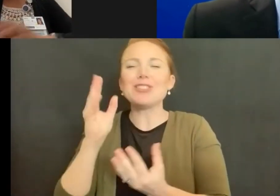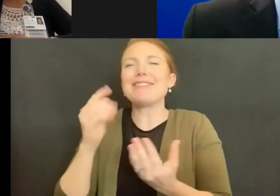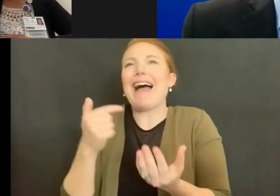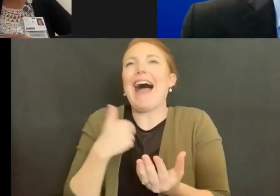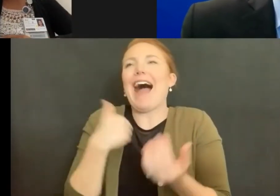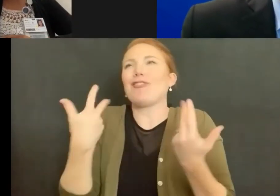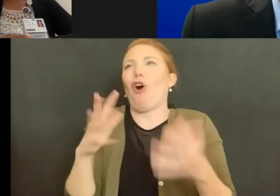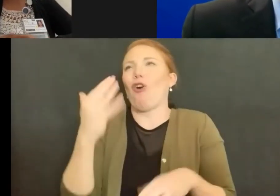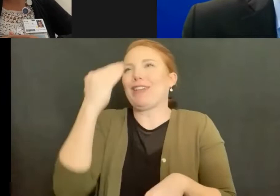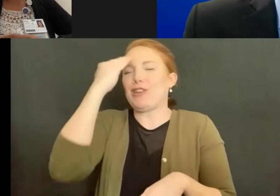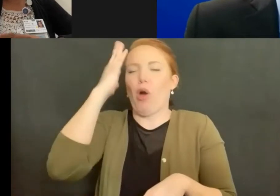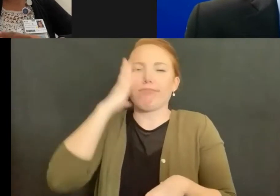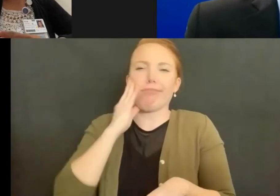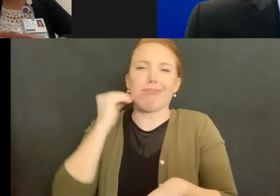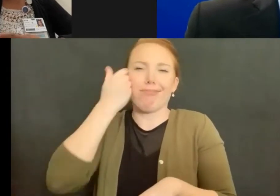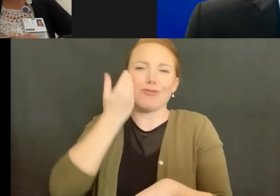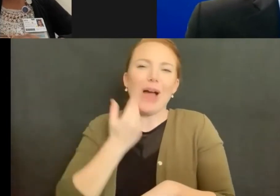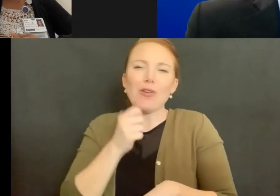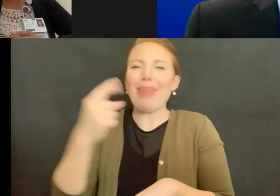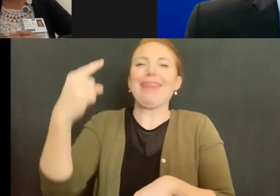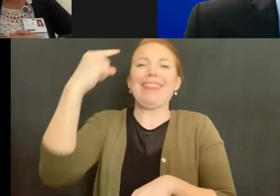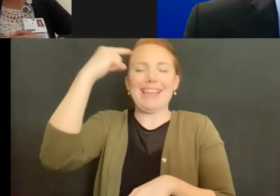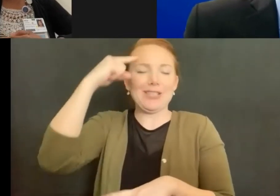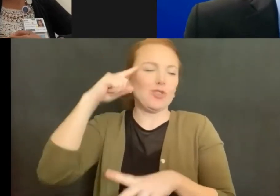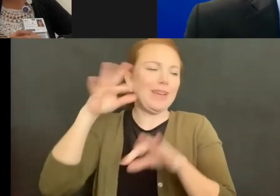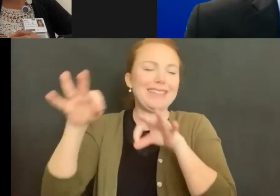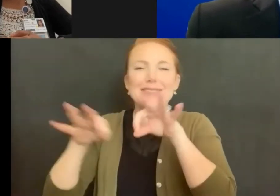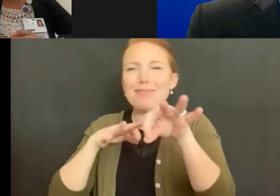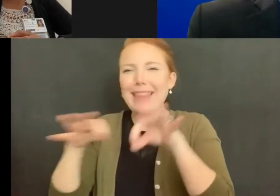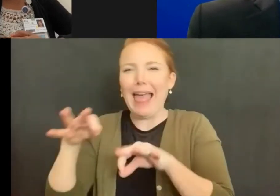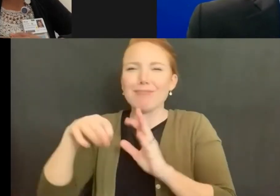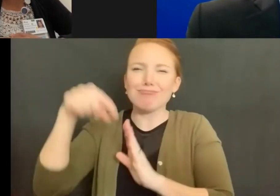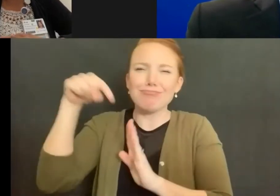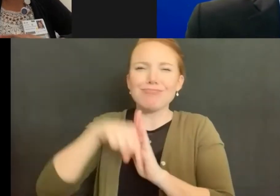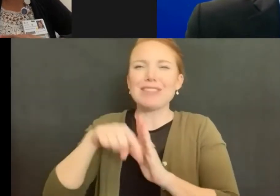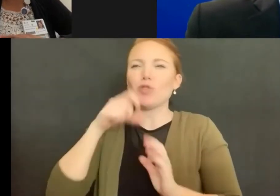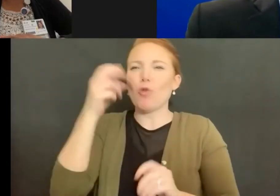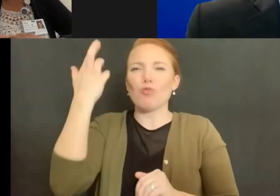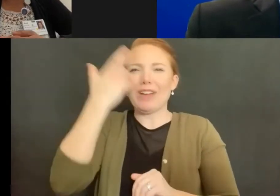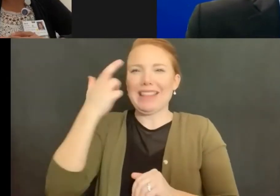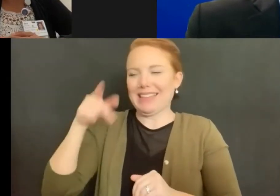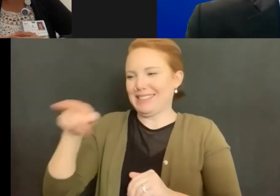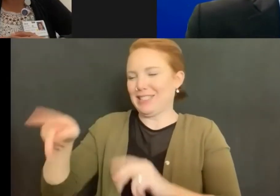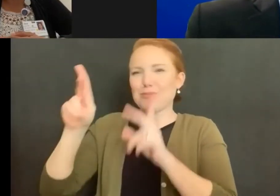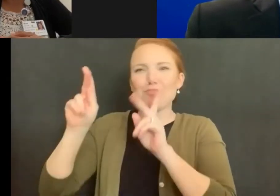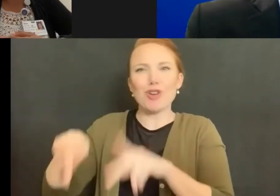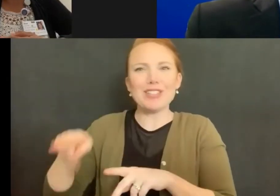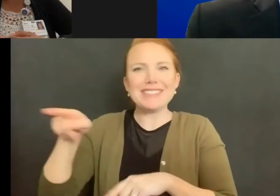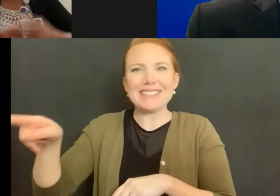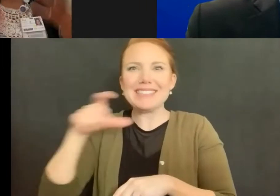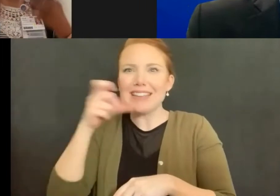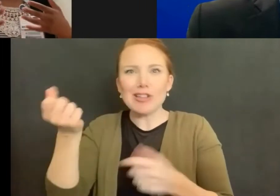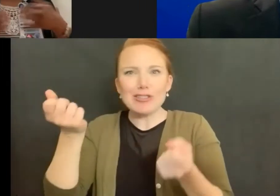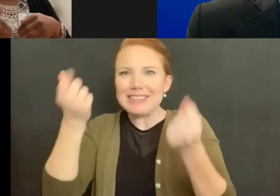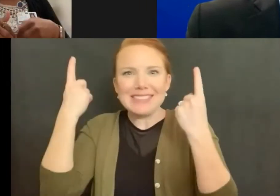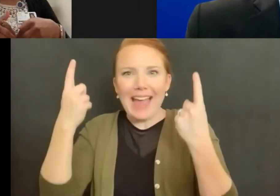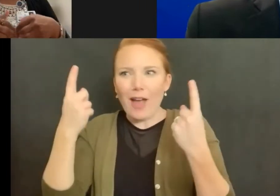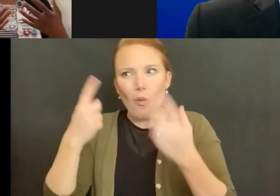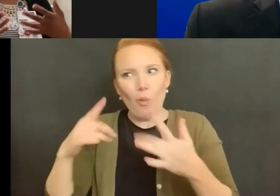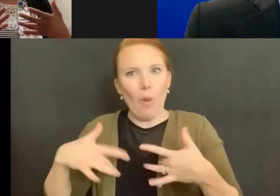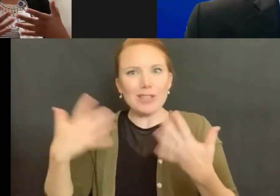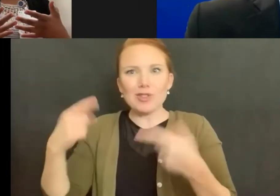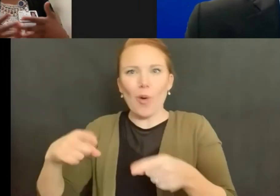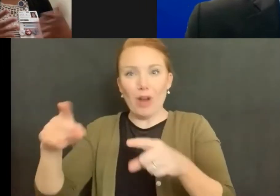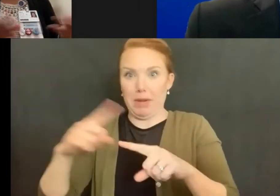Second nature. Exactly. And you don't realize that the person in front of you probably don't understand you as much as you